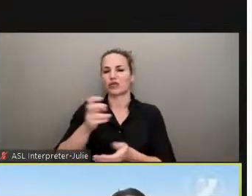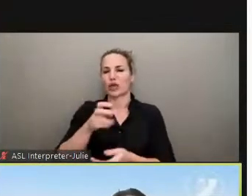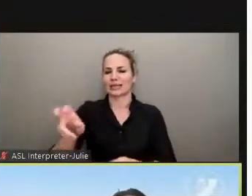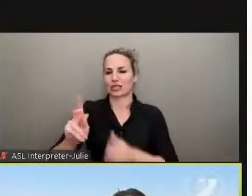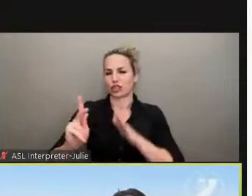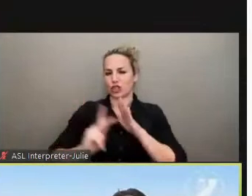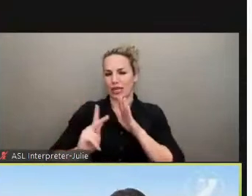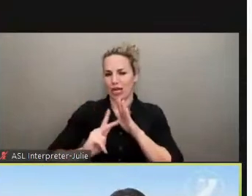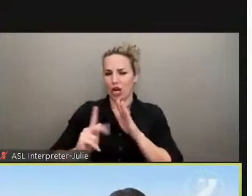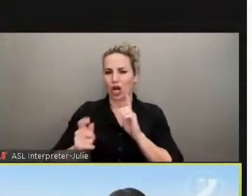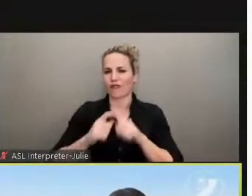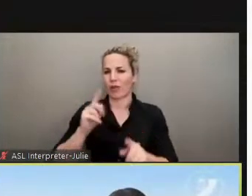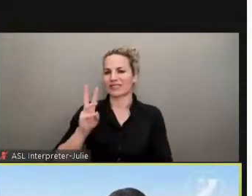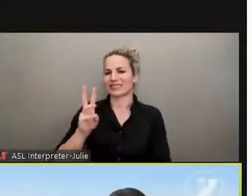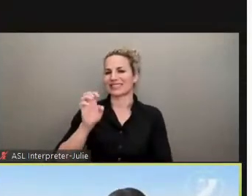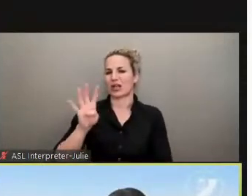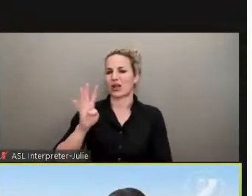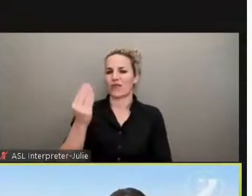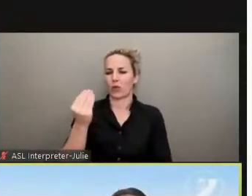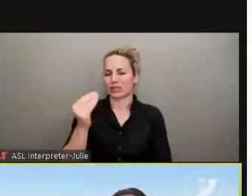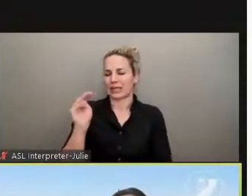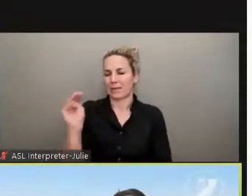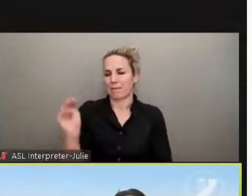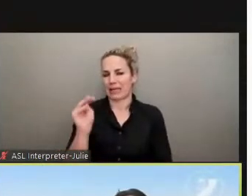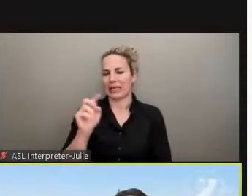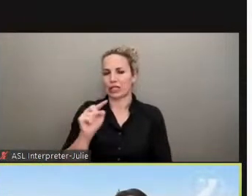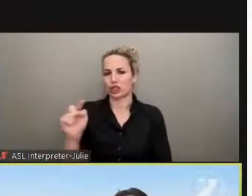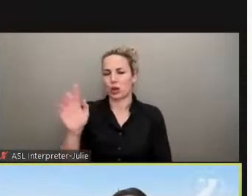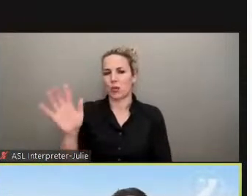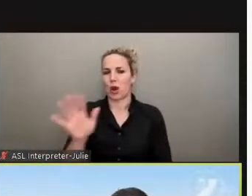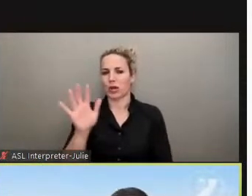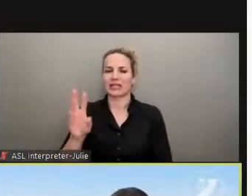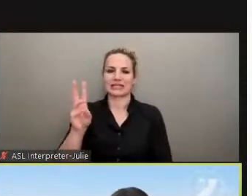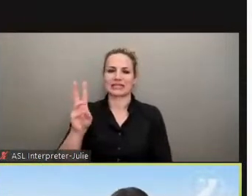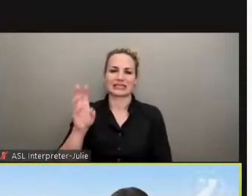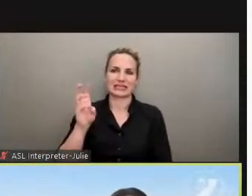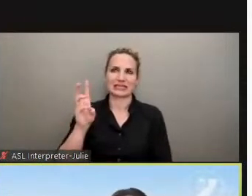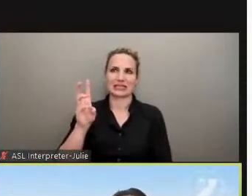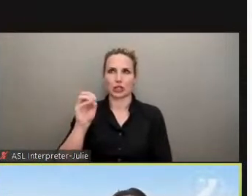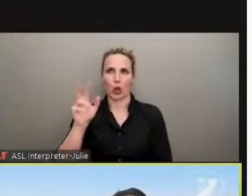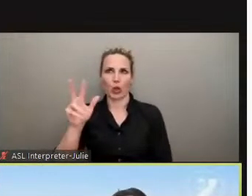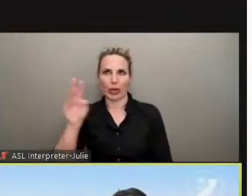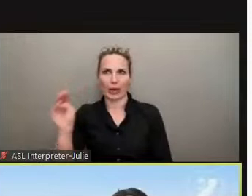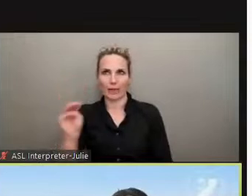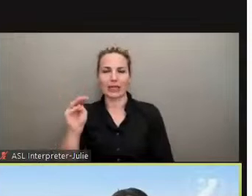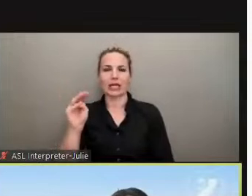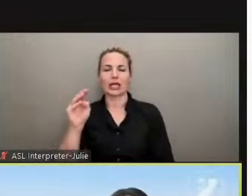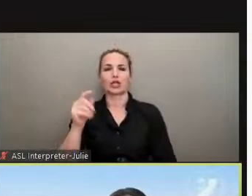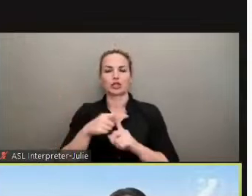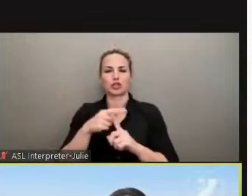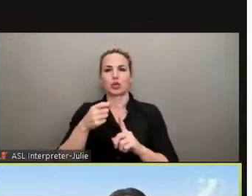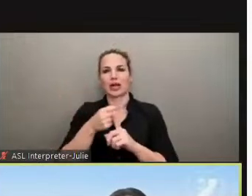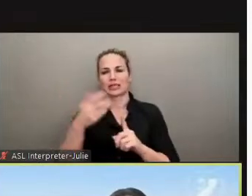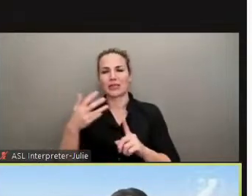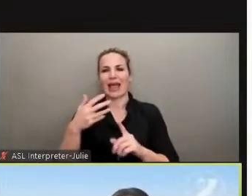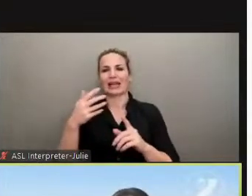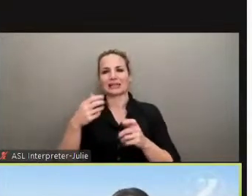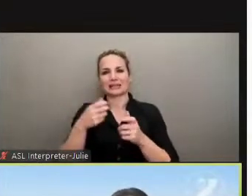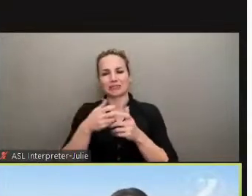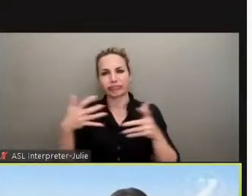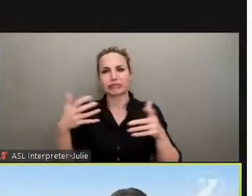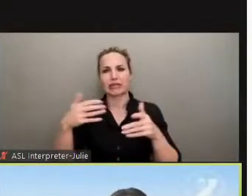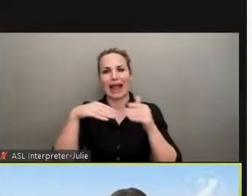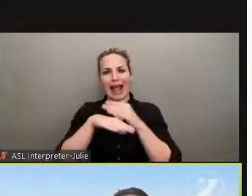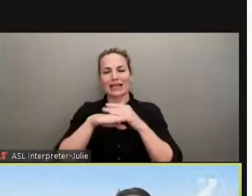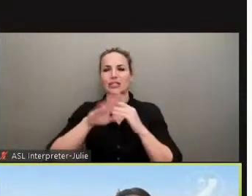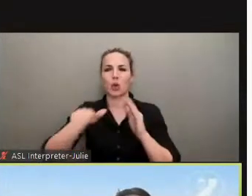kindergarten from $614 million to approximately $603 million to expand access to all children turning 5